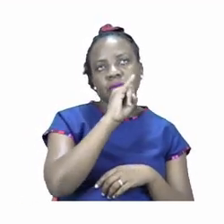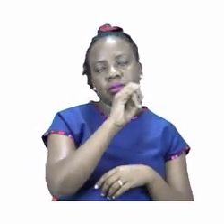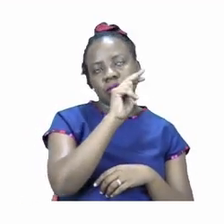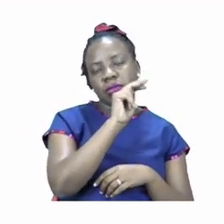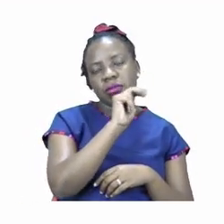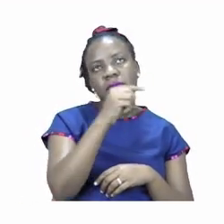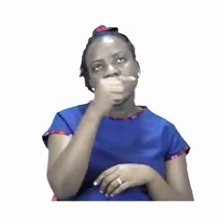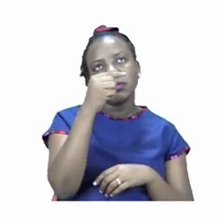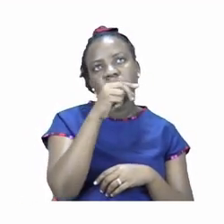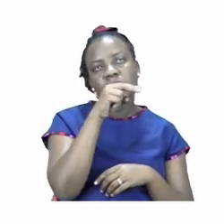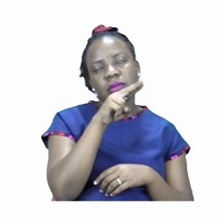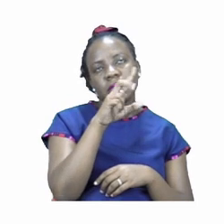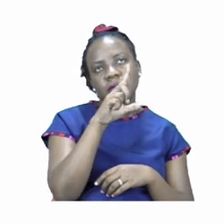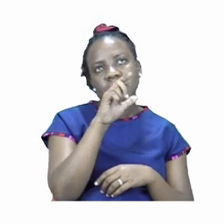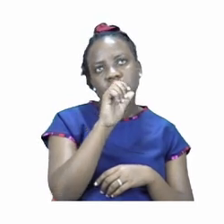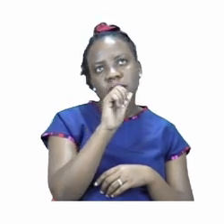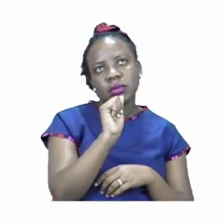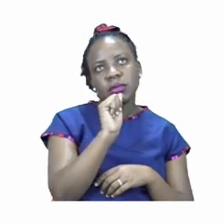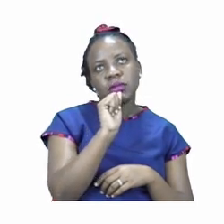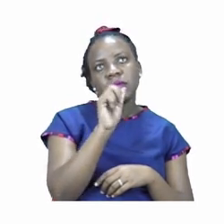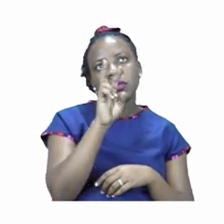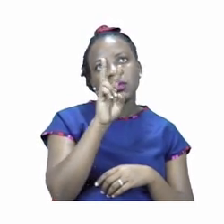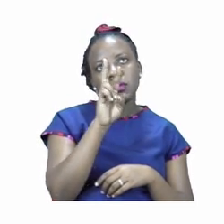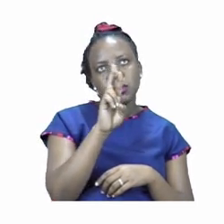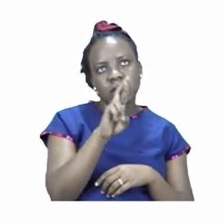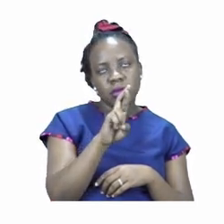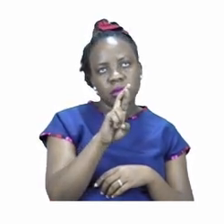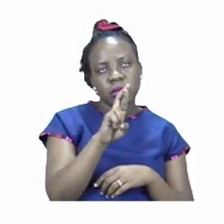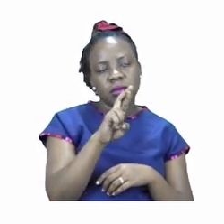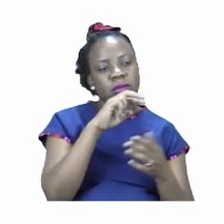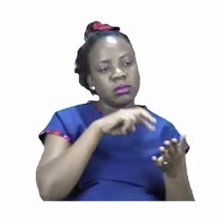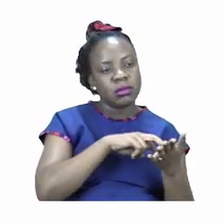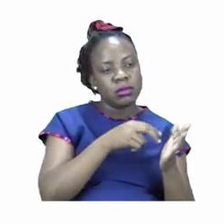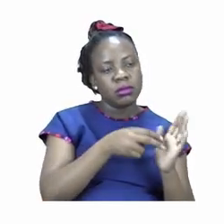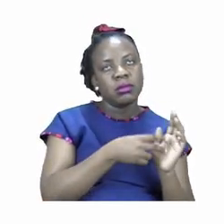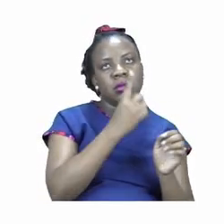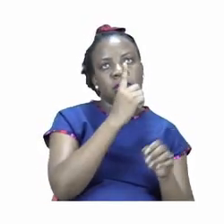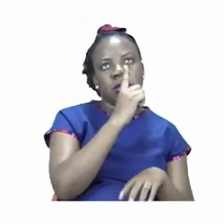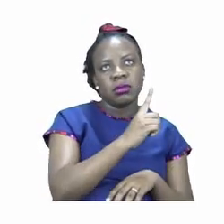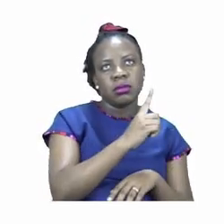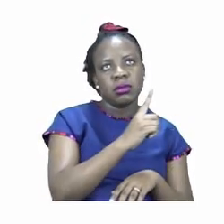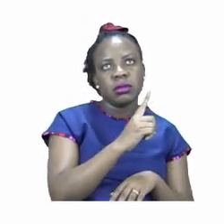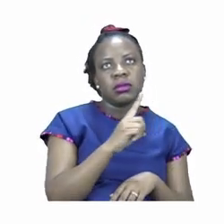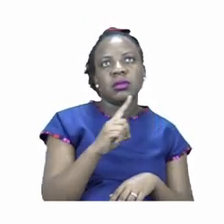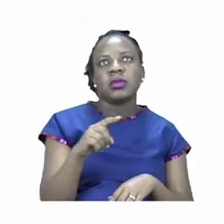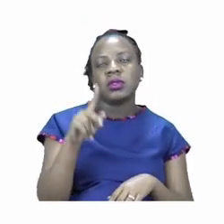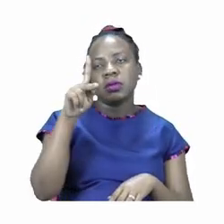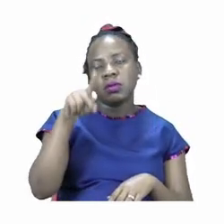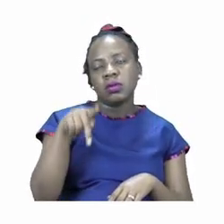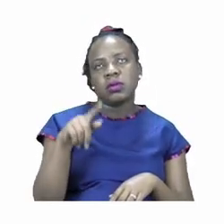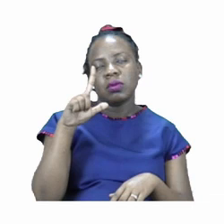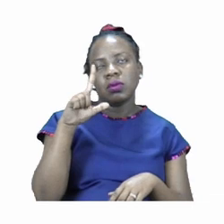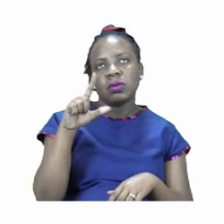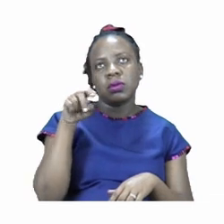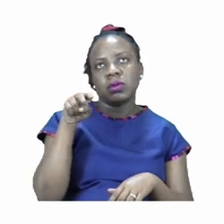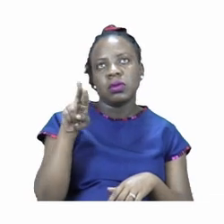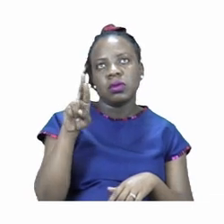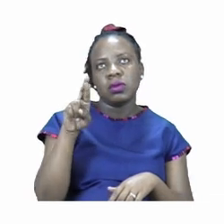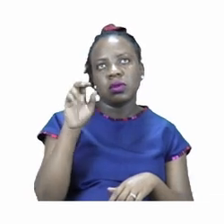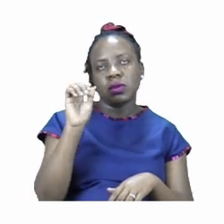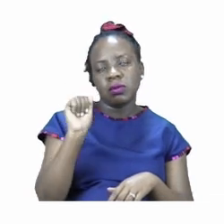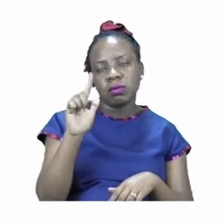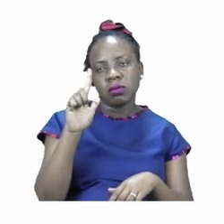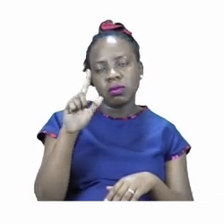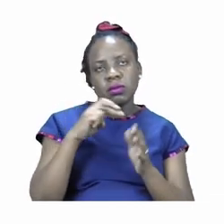our job to match the singular form of the noun with its plural one. So first you have to write them down